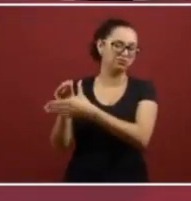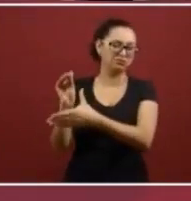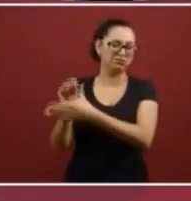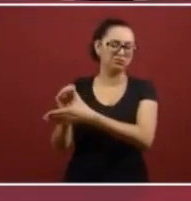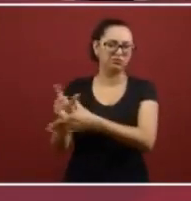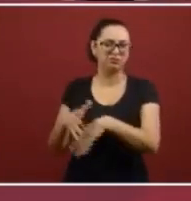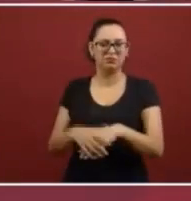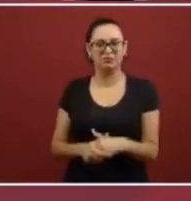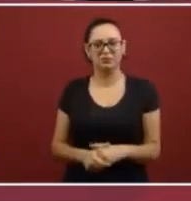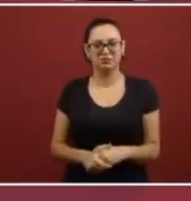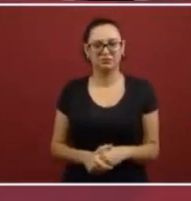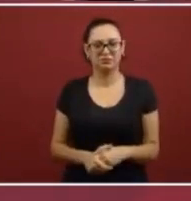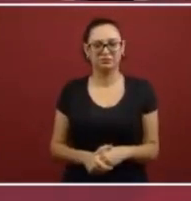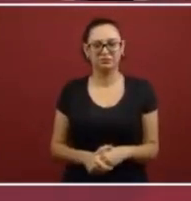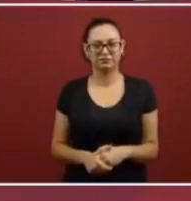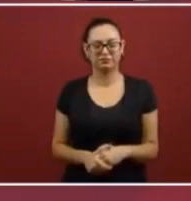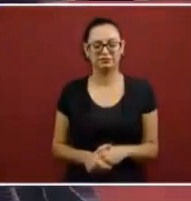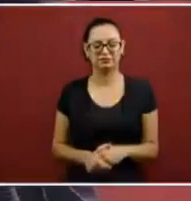people.